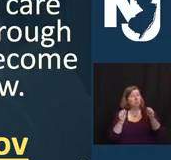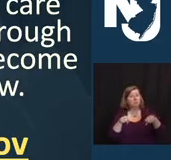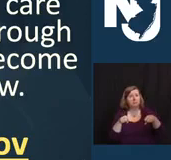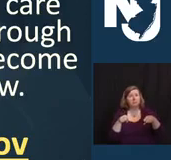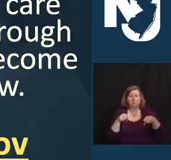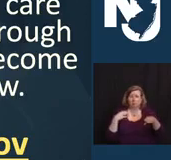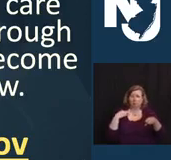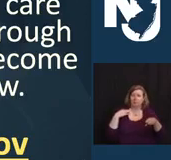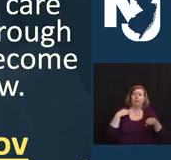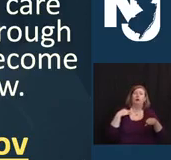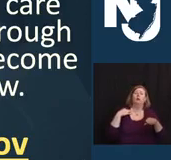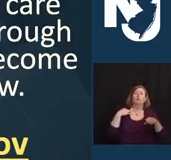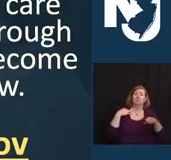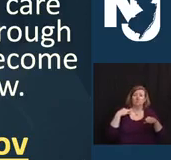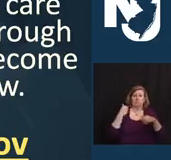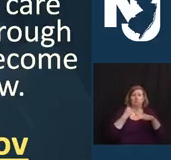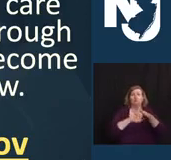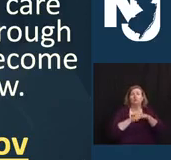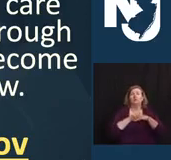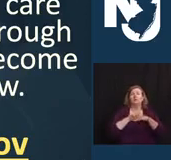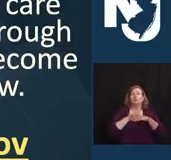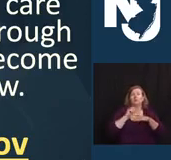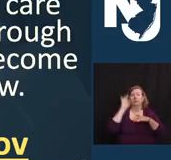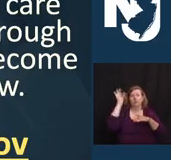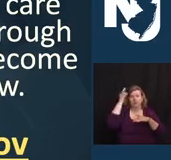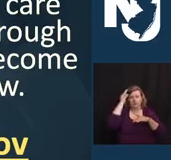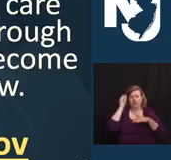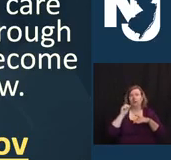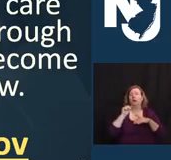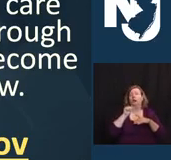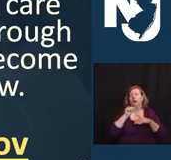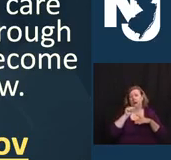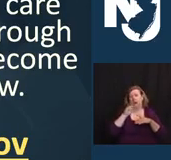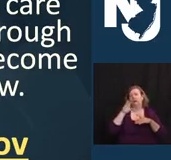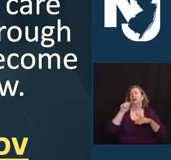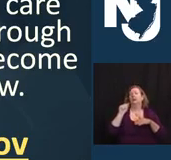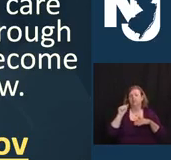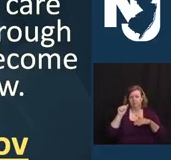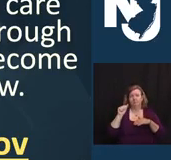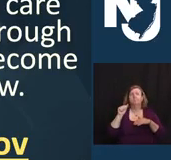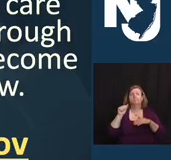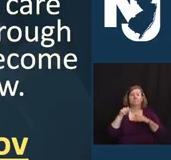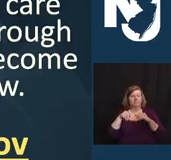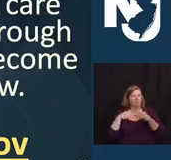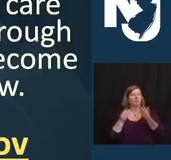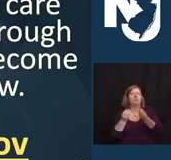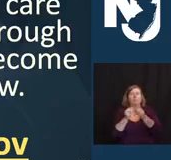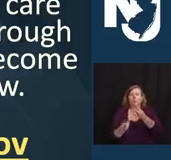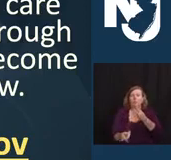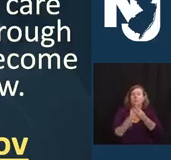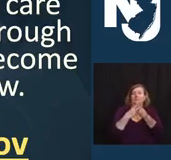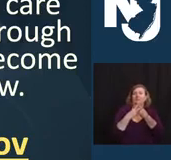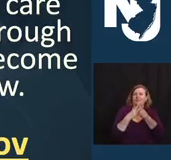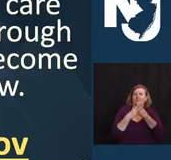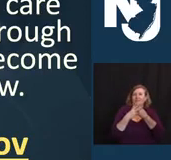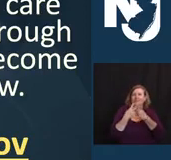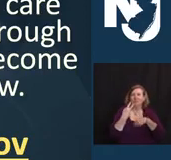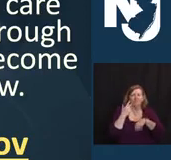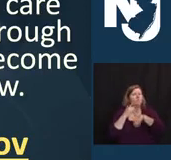get even more savings. This new financial help will be available starting tomorrow at that website,